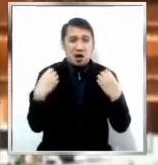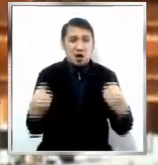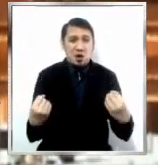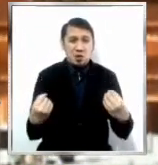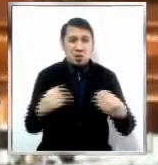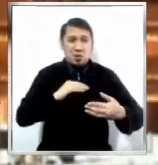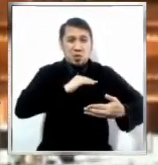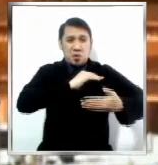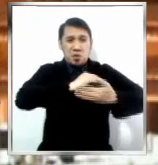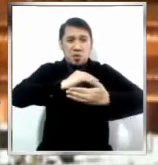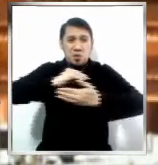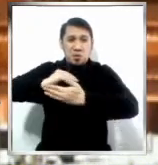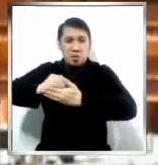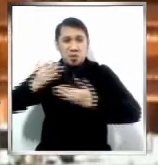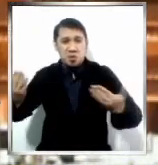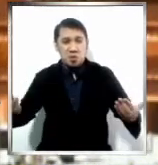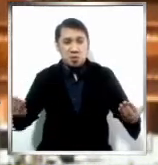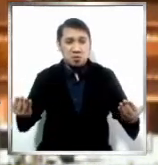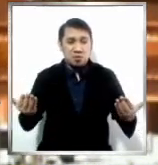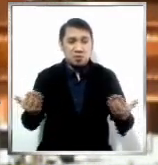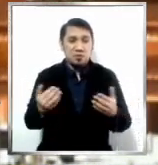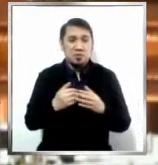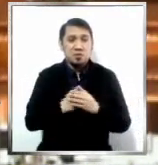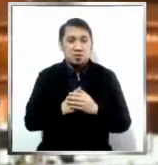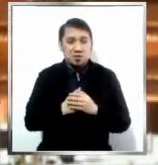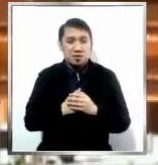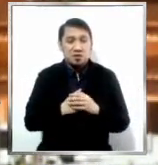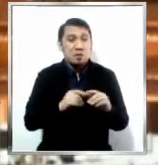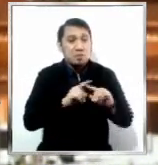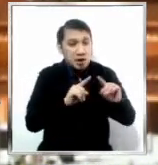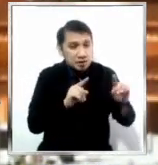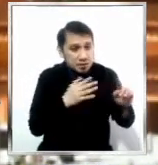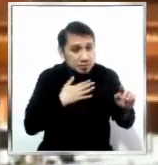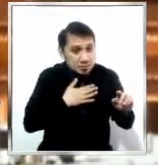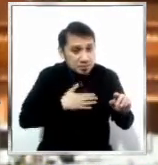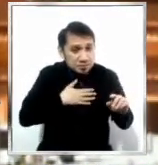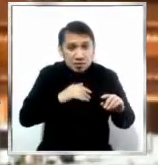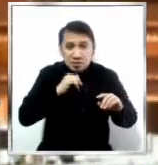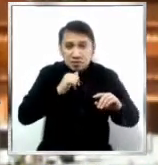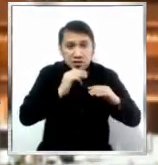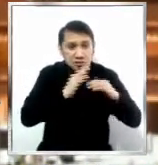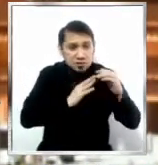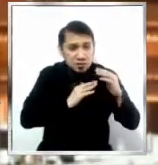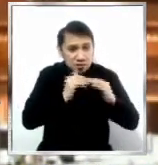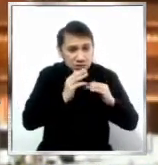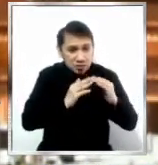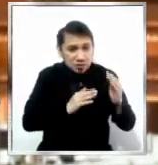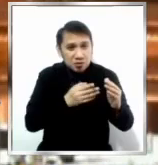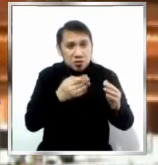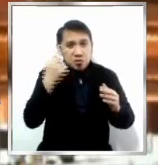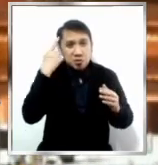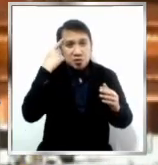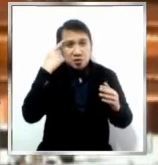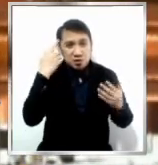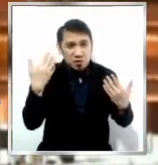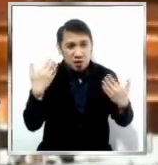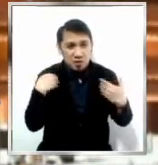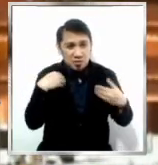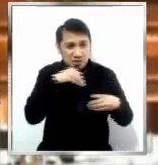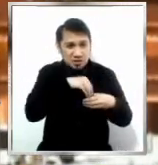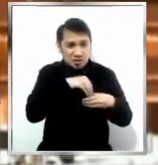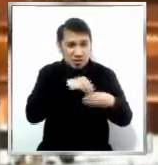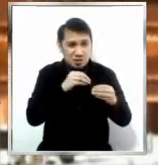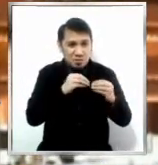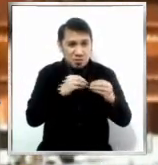Pero, alam nga, do not be too complacent about it just because you think that you have the antibodies. You